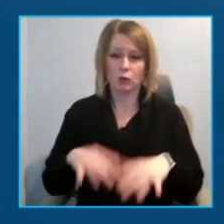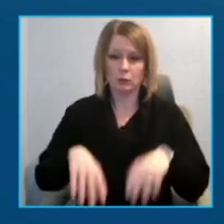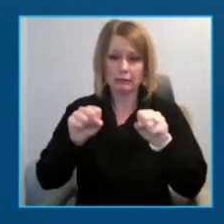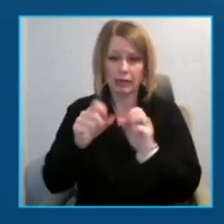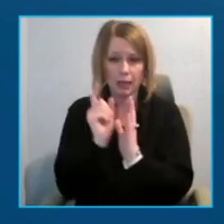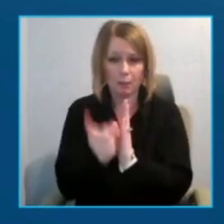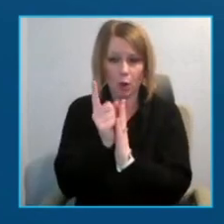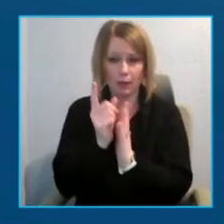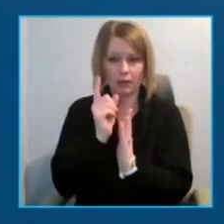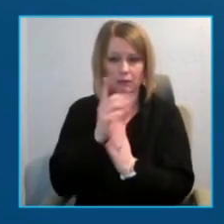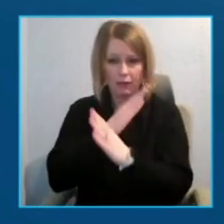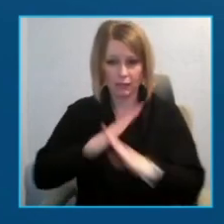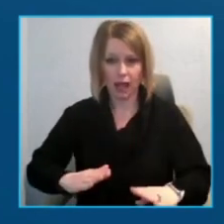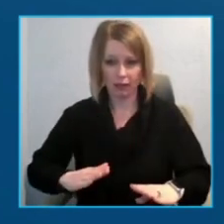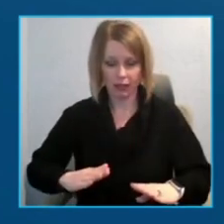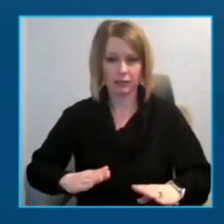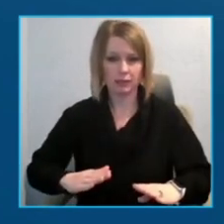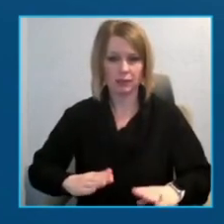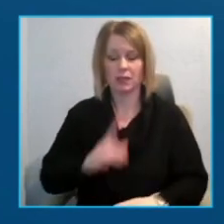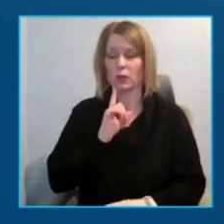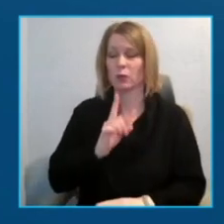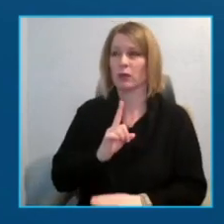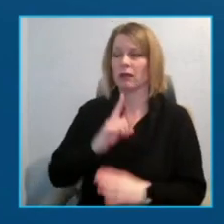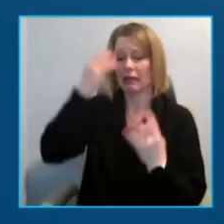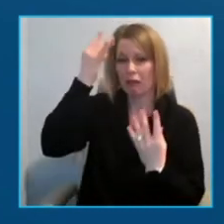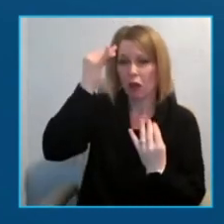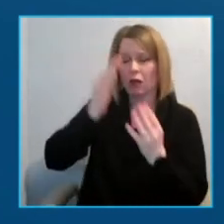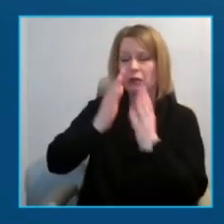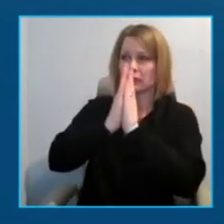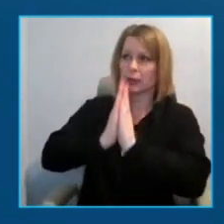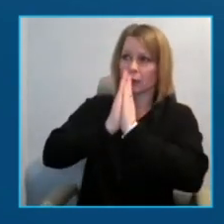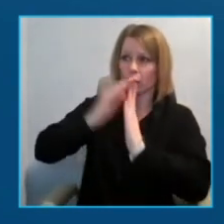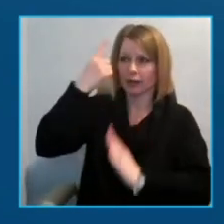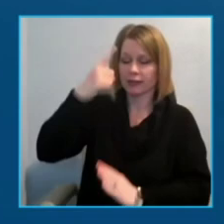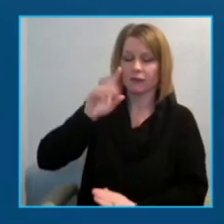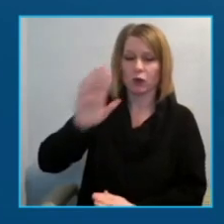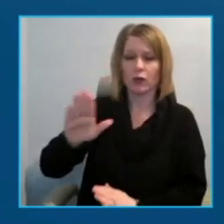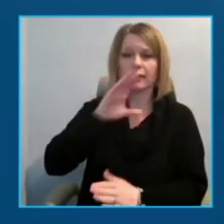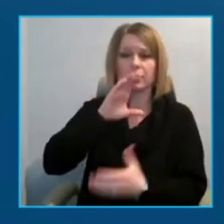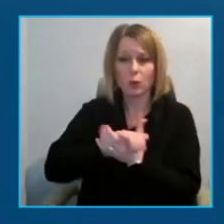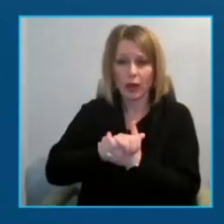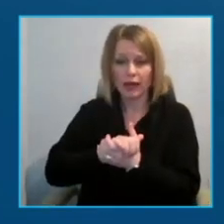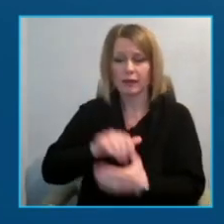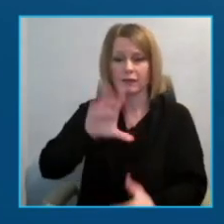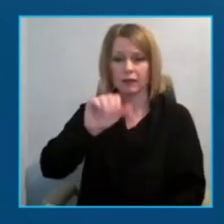and prayers to Carol and Donnie and his whole family.